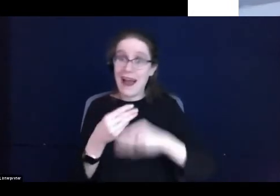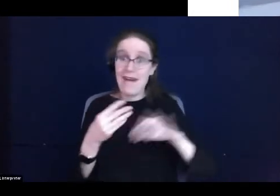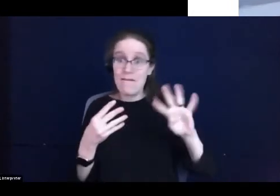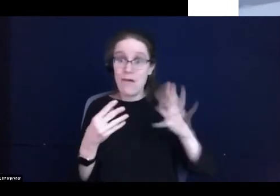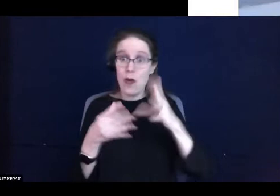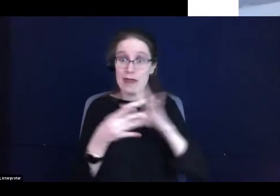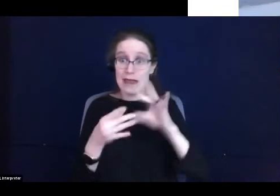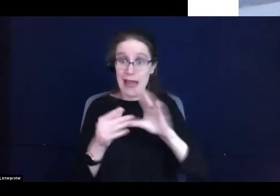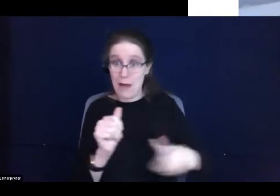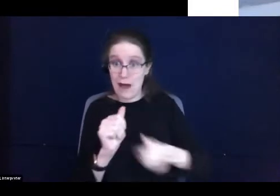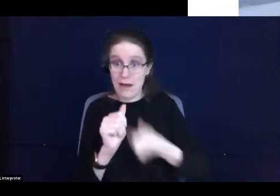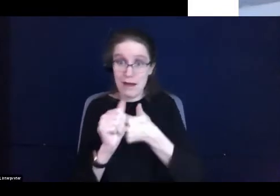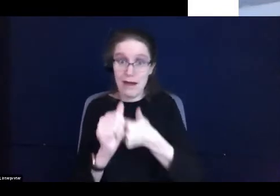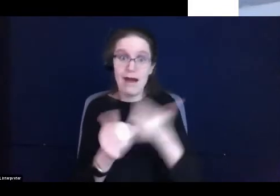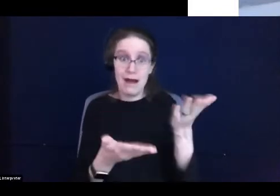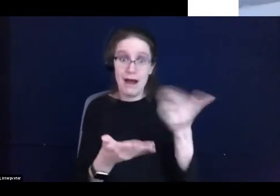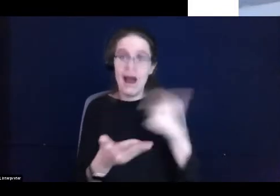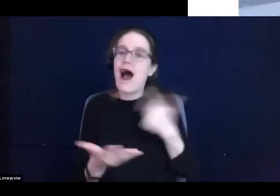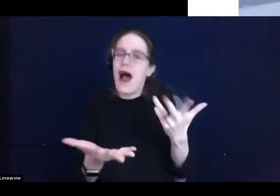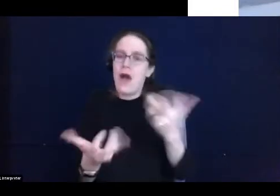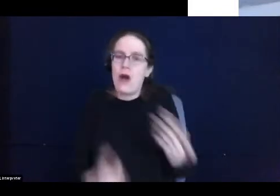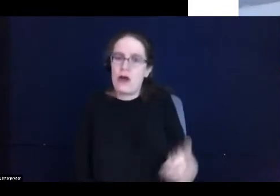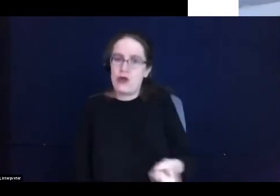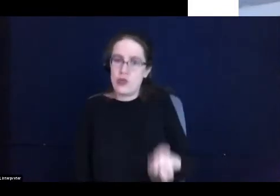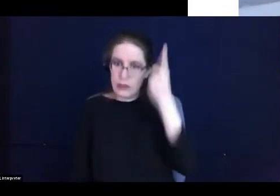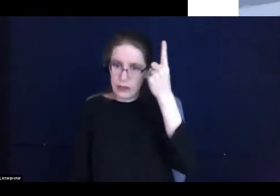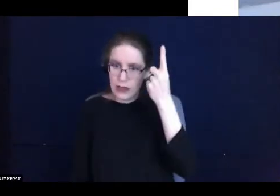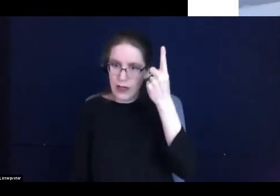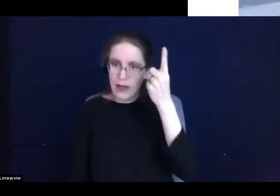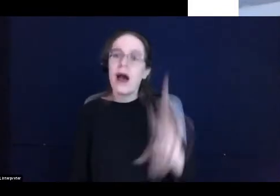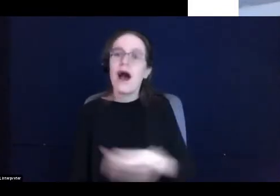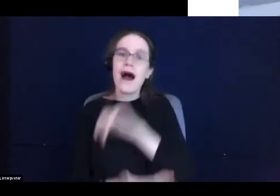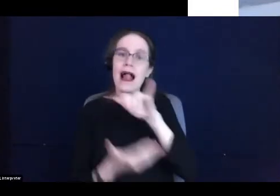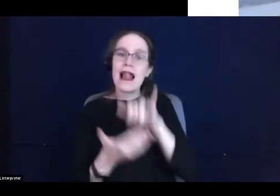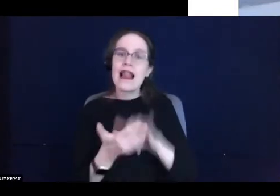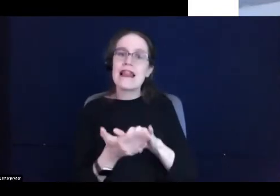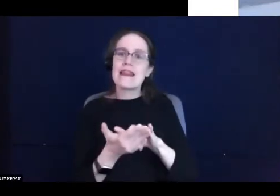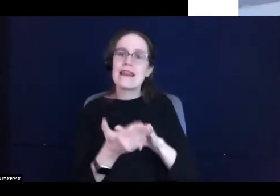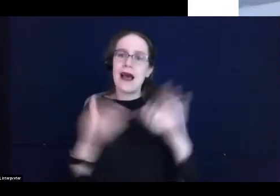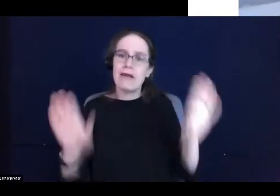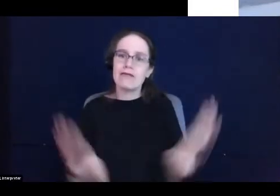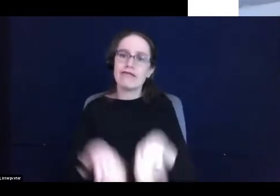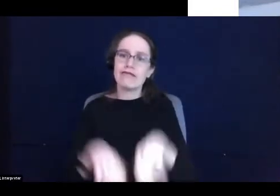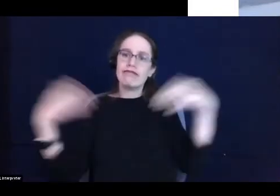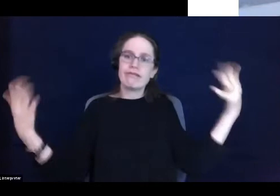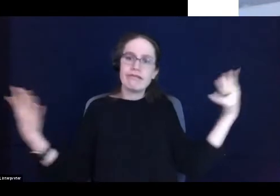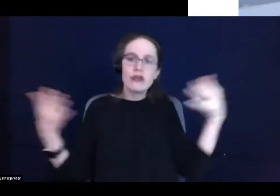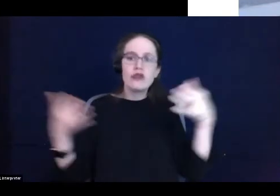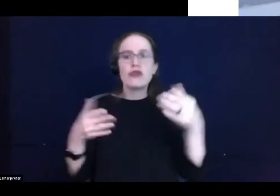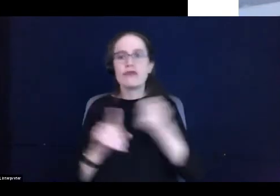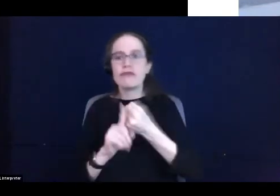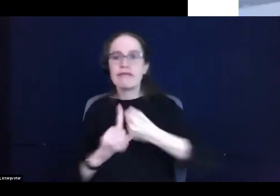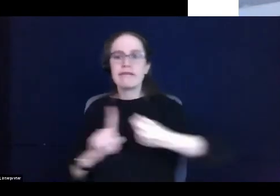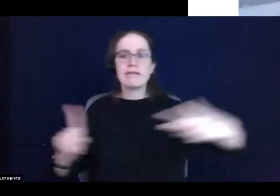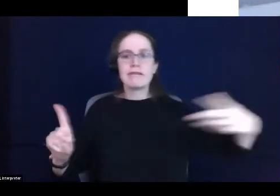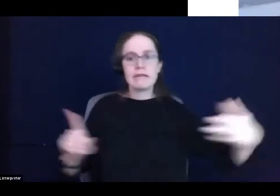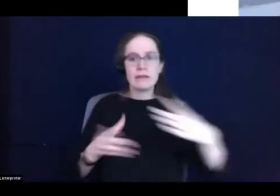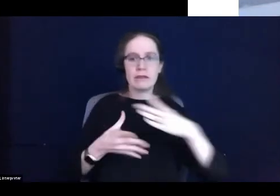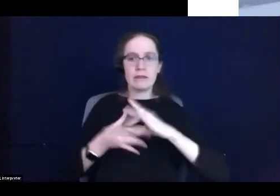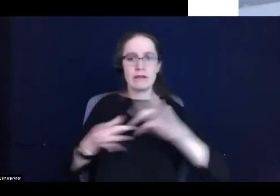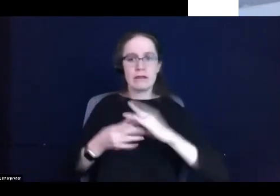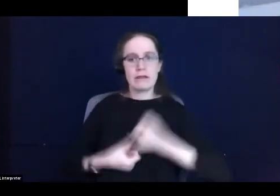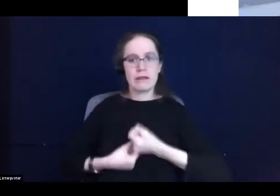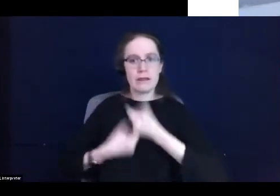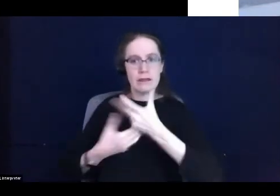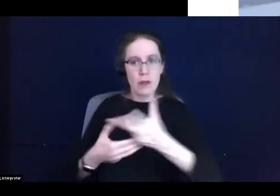want to understand, that opens up the dialogue for them to explain further. So often, like I said, we